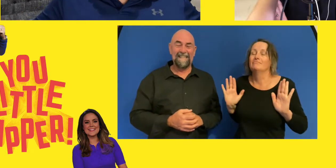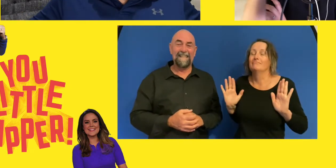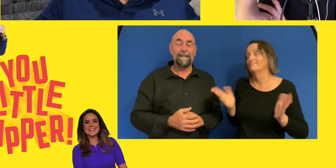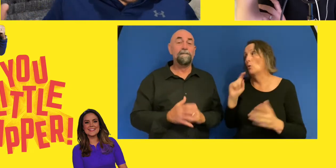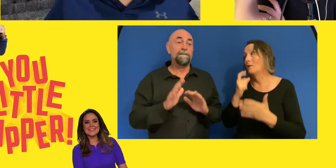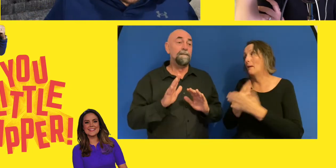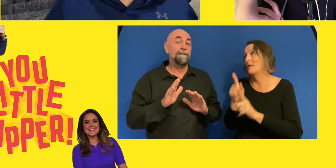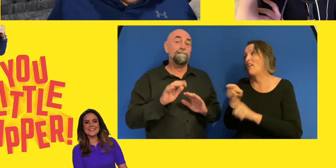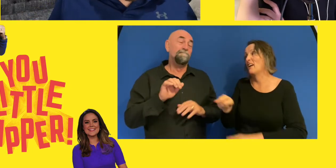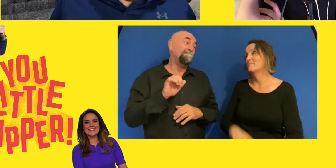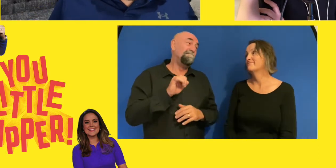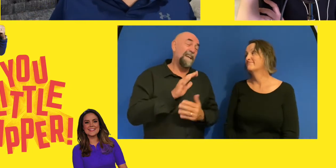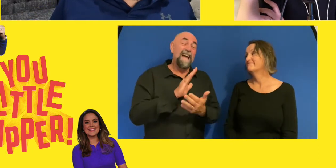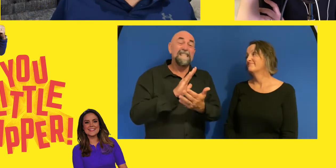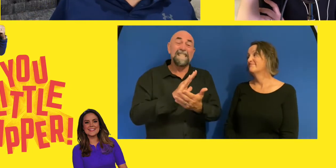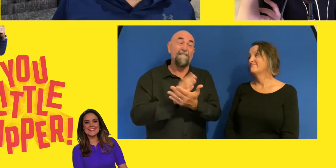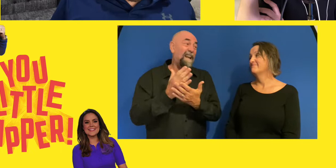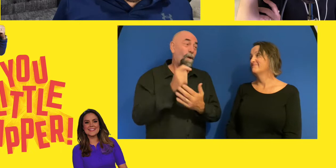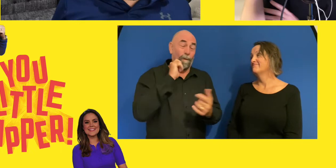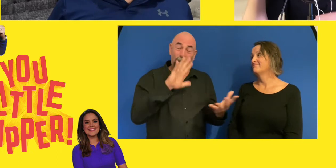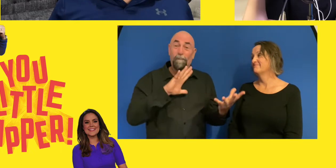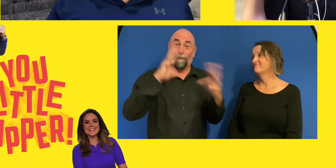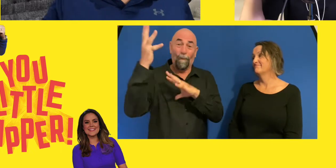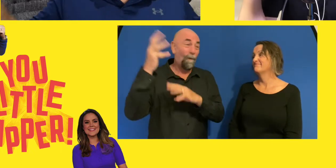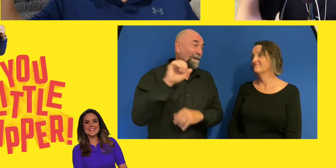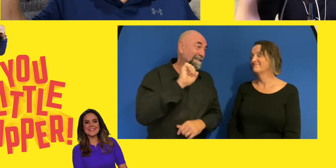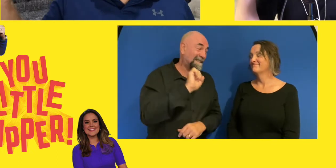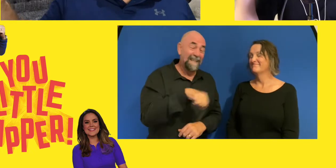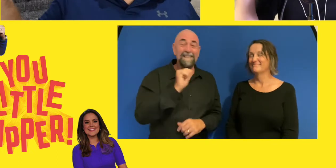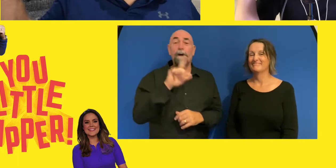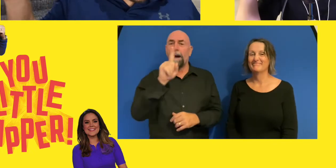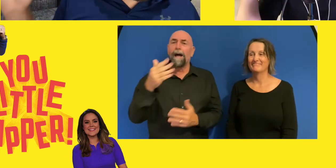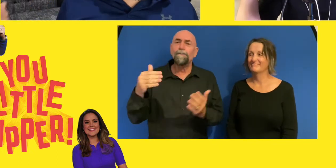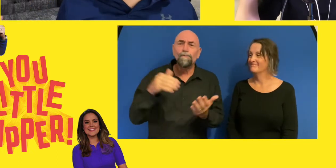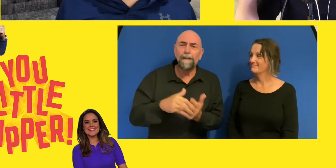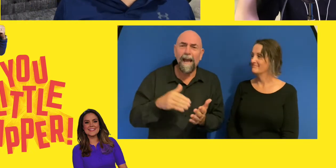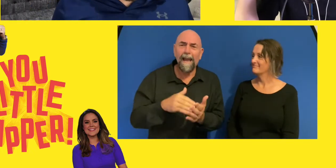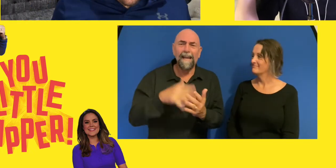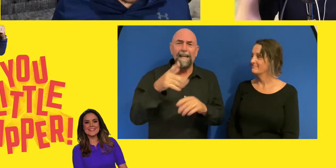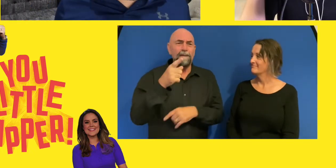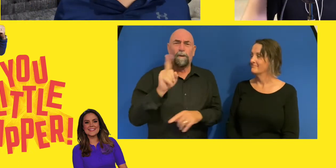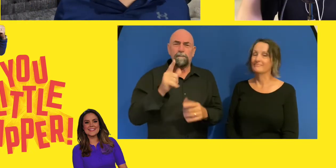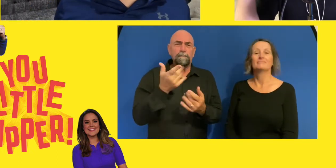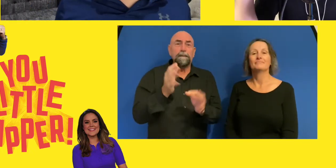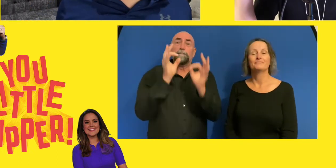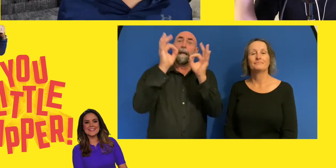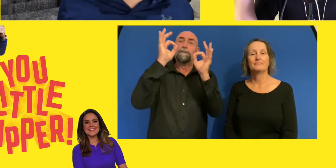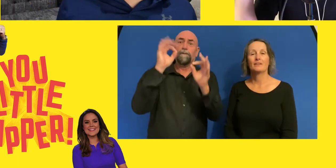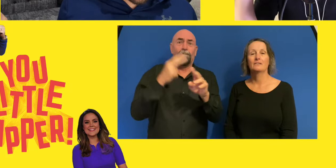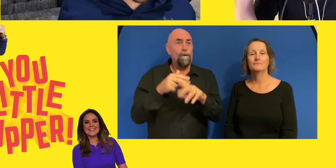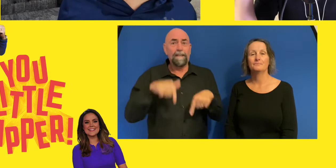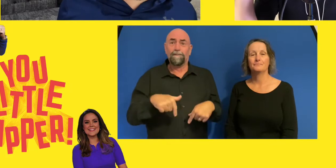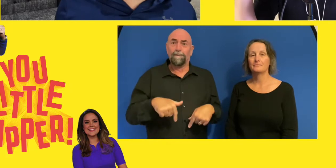That's what's going to happen. It's definitely going to be crashing and burning. But look, today also, it's a really special day for You Little